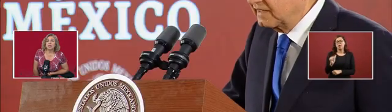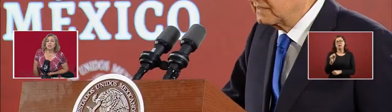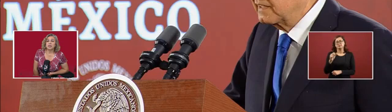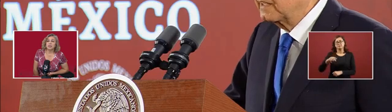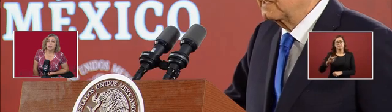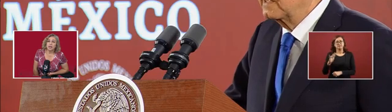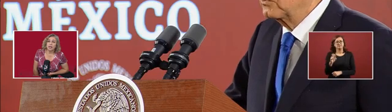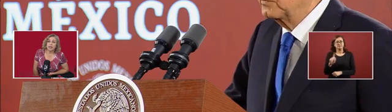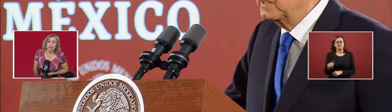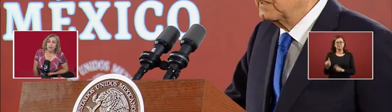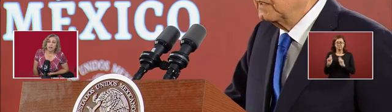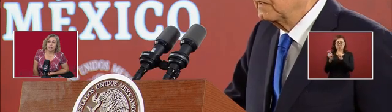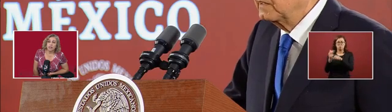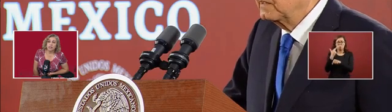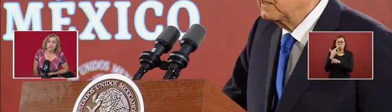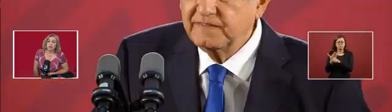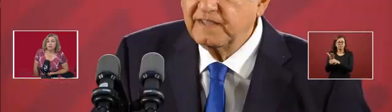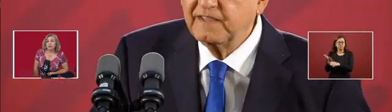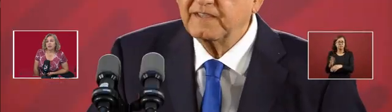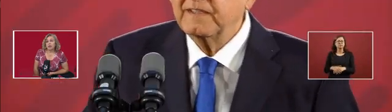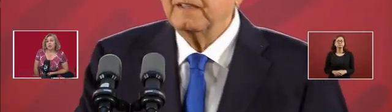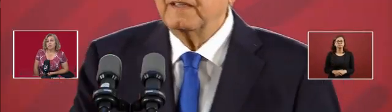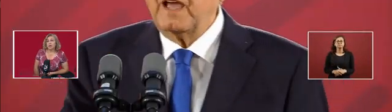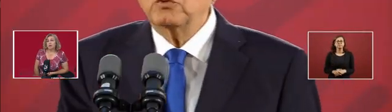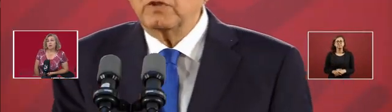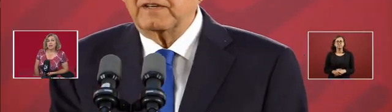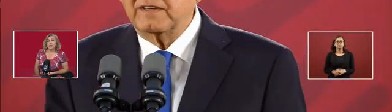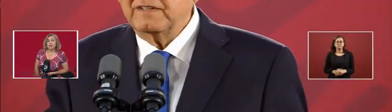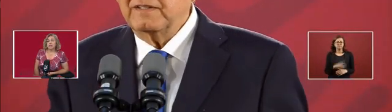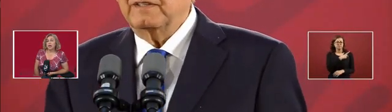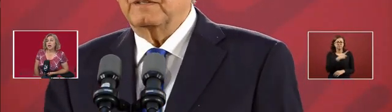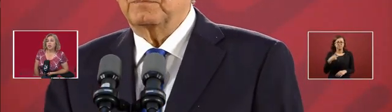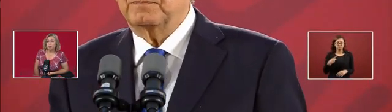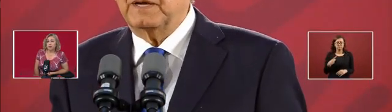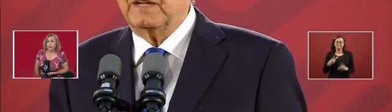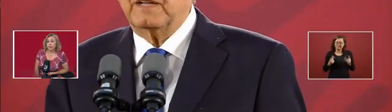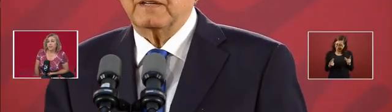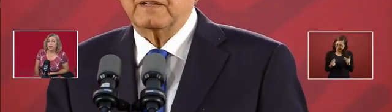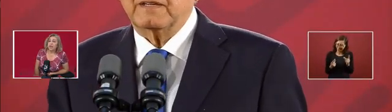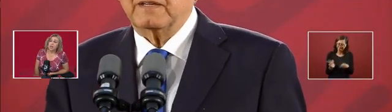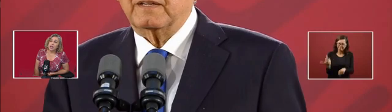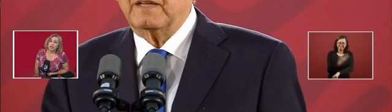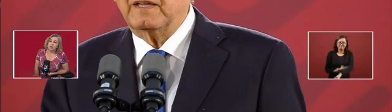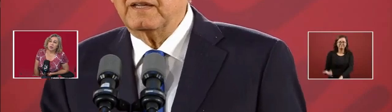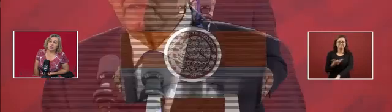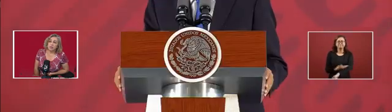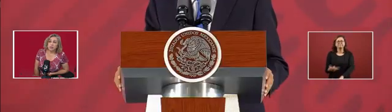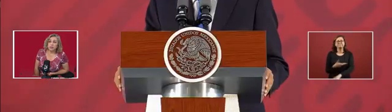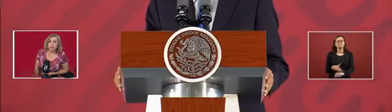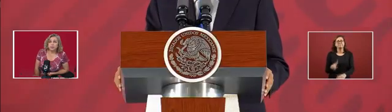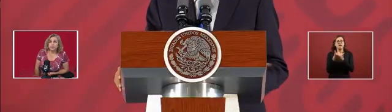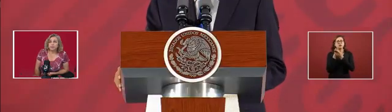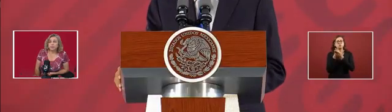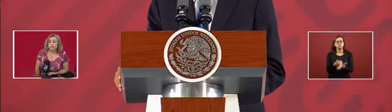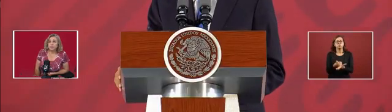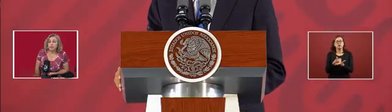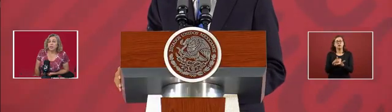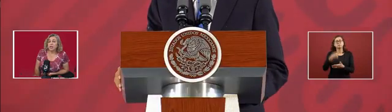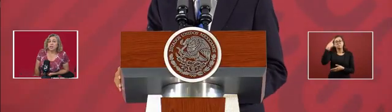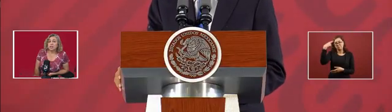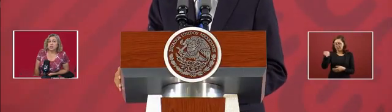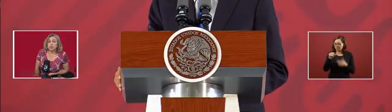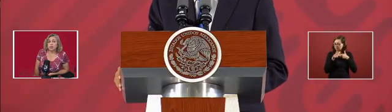in cash. Han perdido la vida And some people have lost their lives, servidores públicos public servants que han sido asaltados. that have